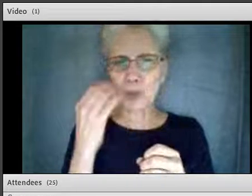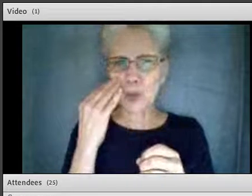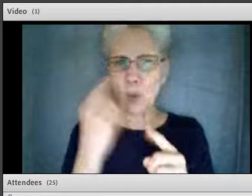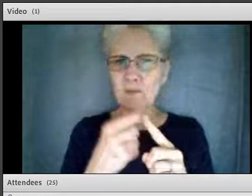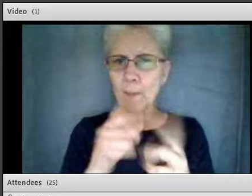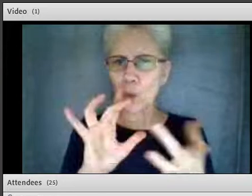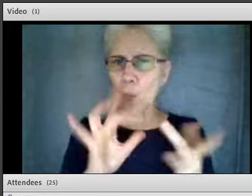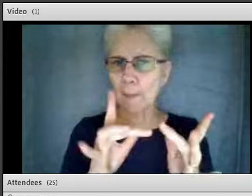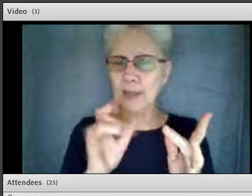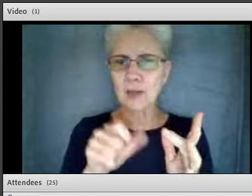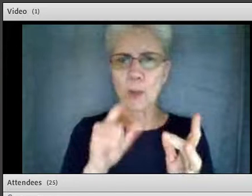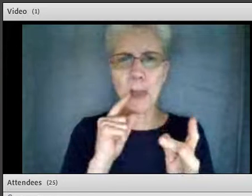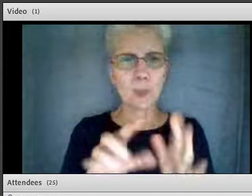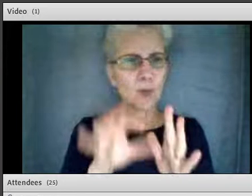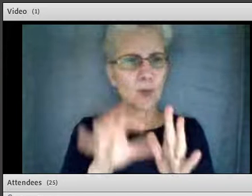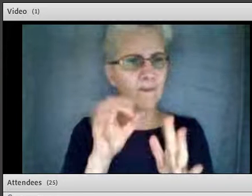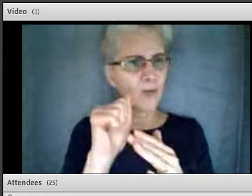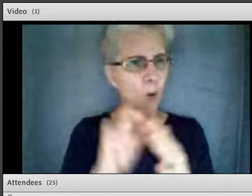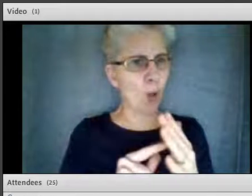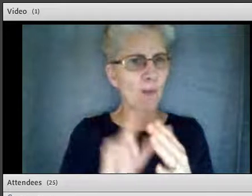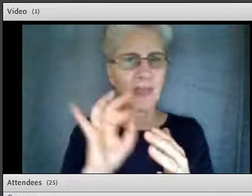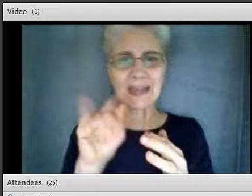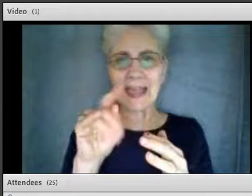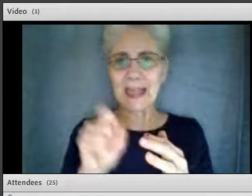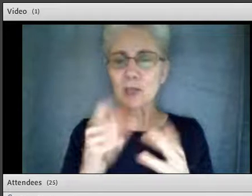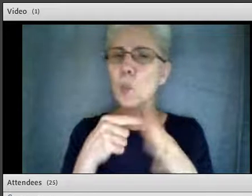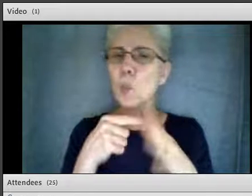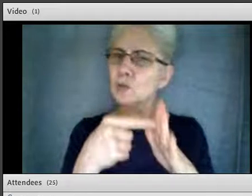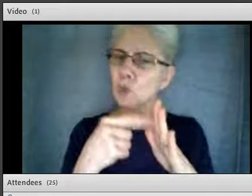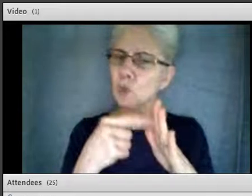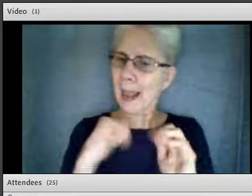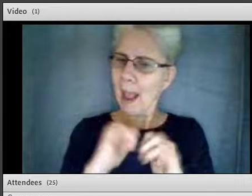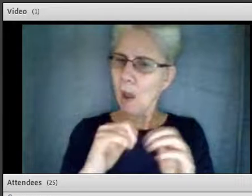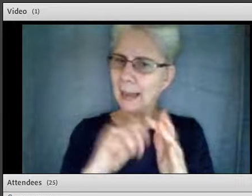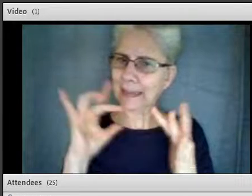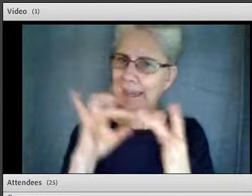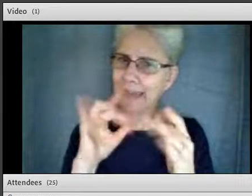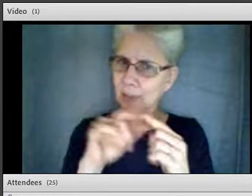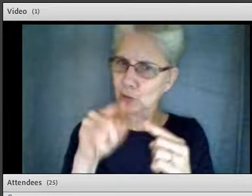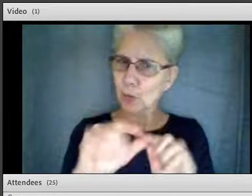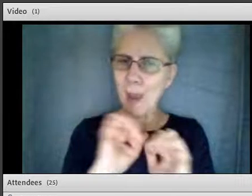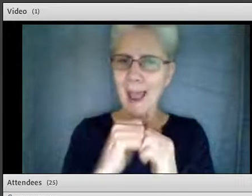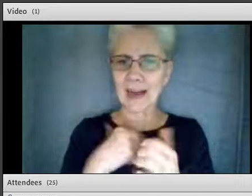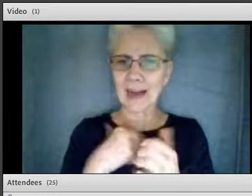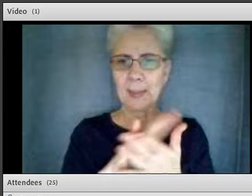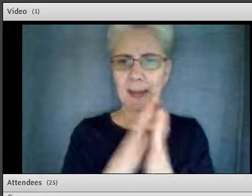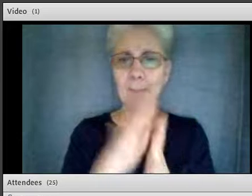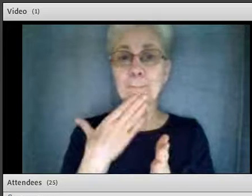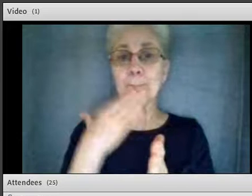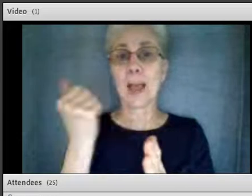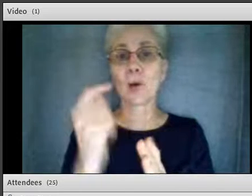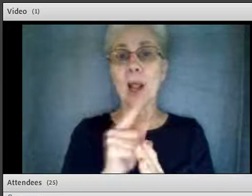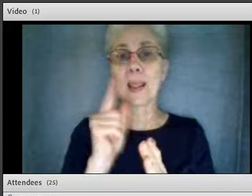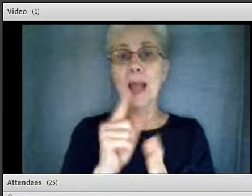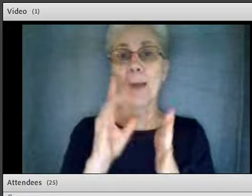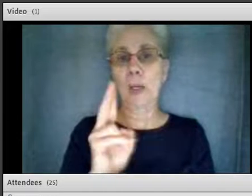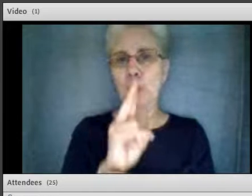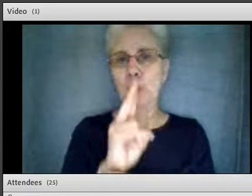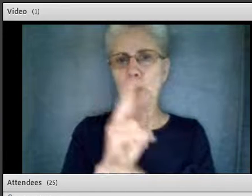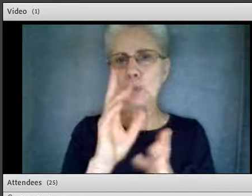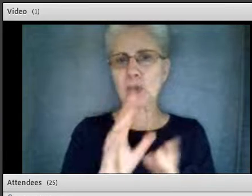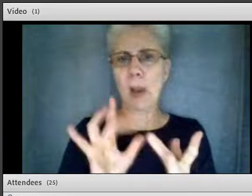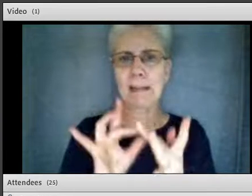those links. You want to show me how I can connect to you. How can I become a better library, more connected to my library?